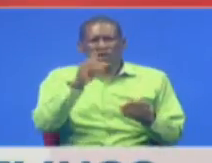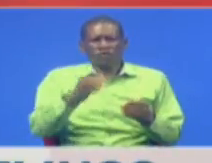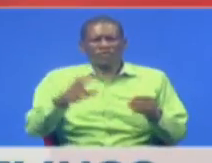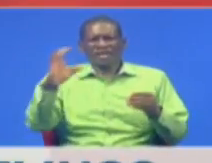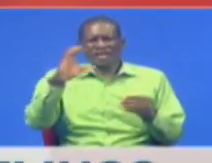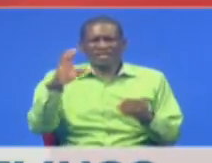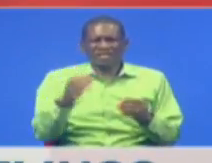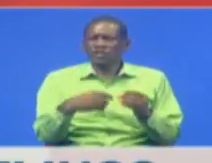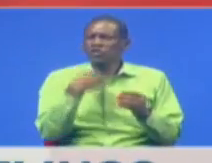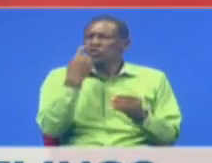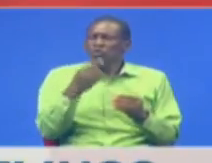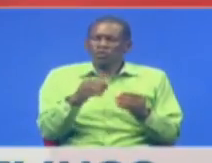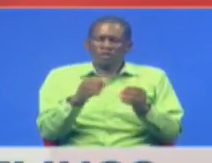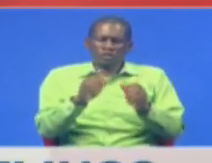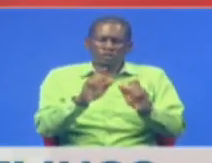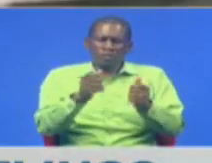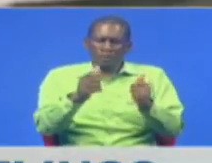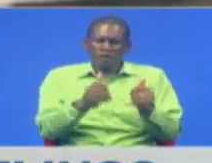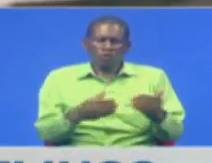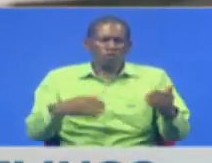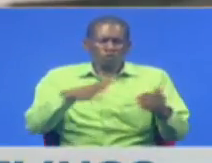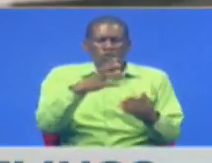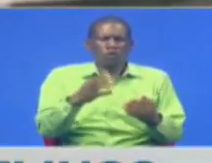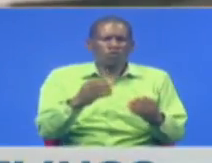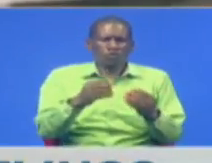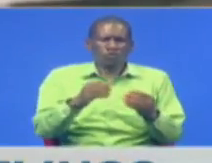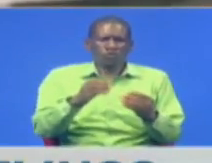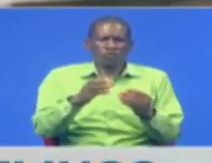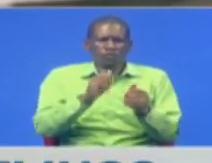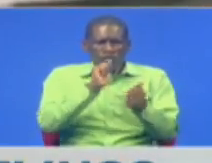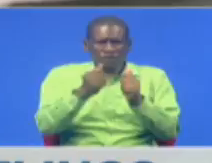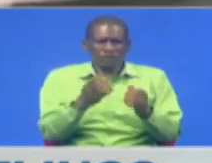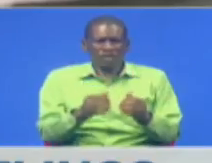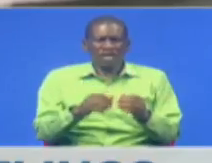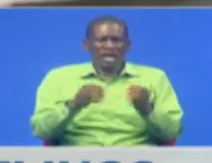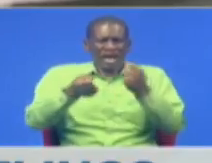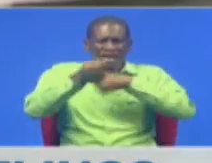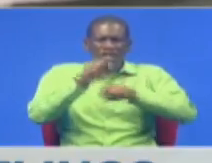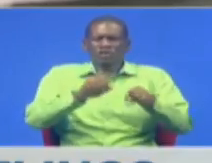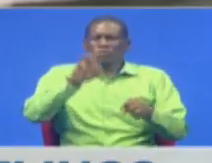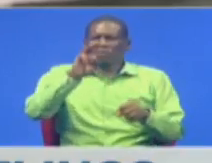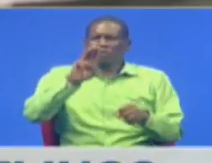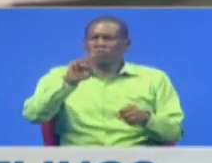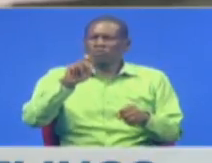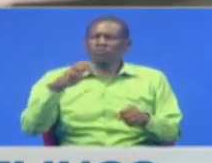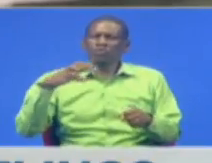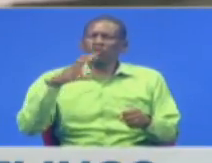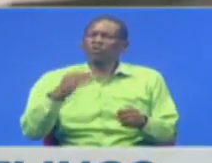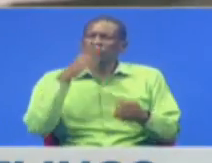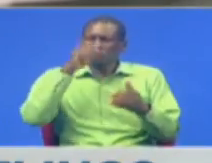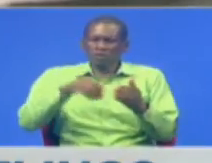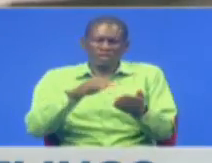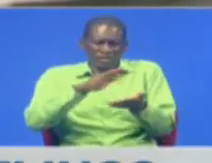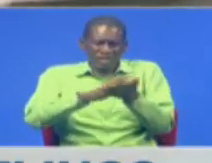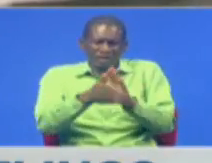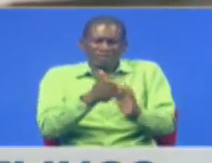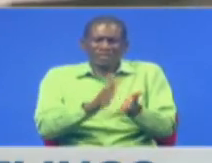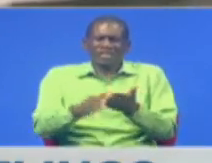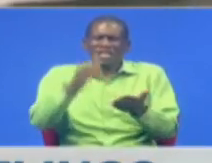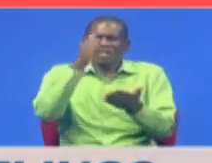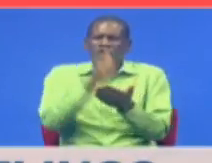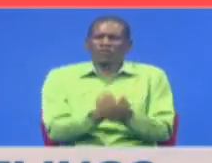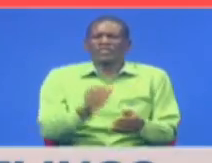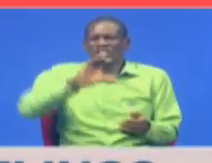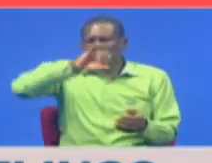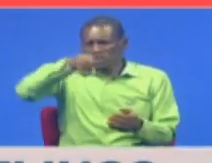candidates who is yet to appear. A move by Murgor to claim that there was a vacuum in the office of the Chief Justice